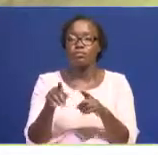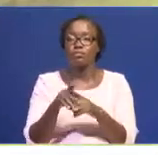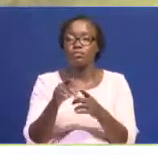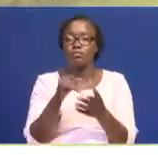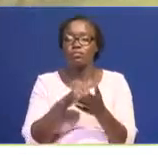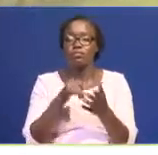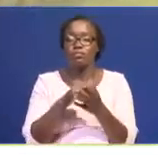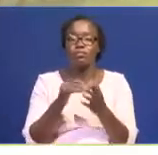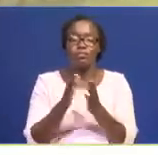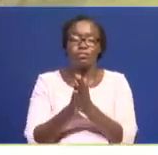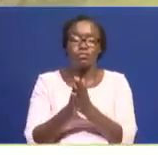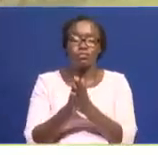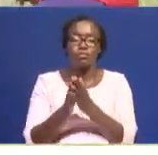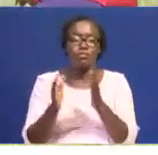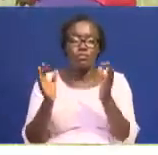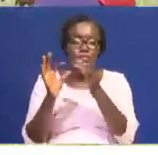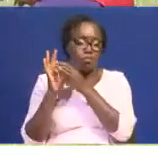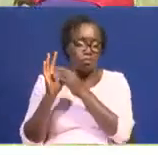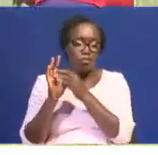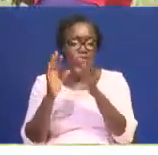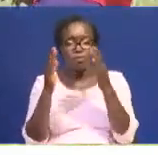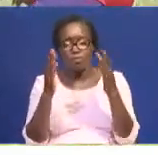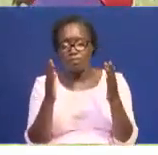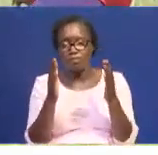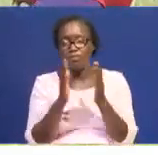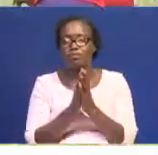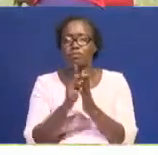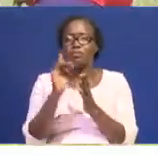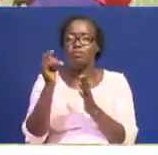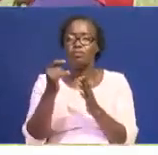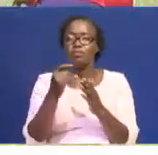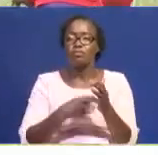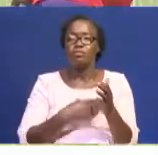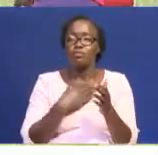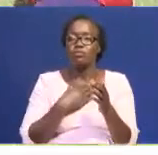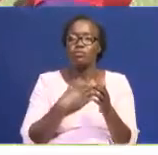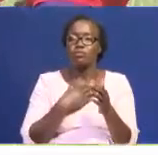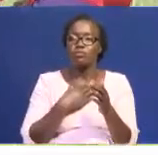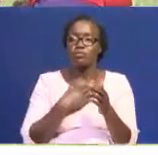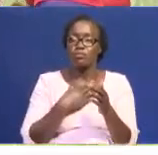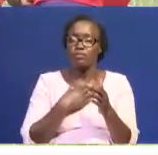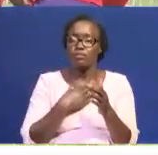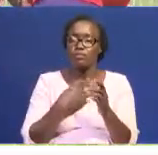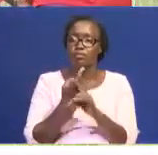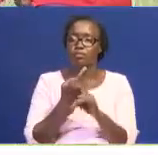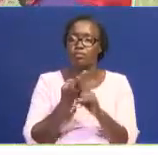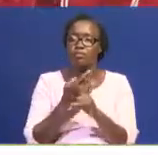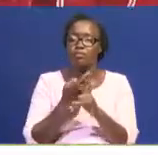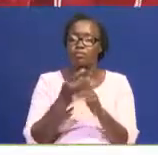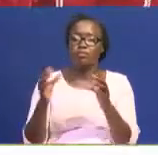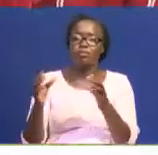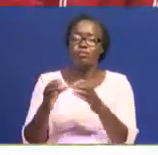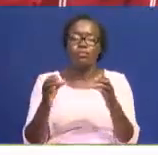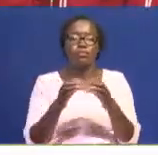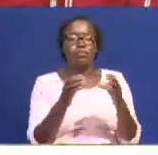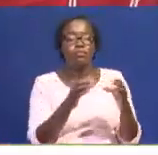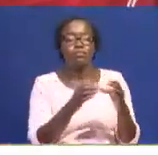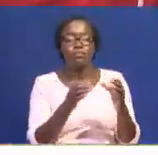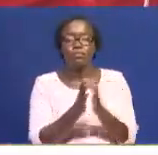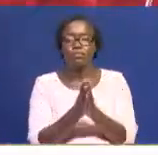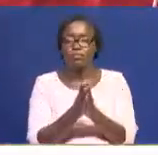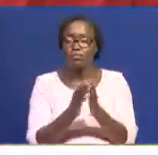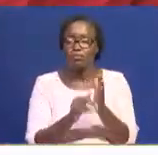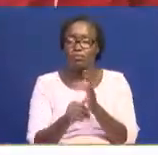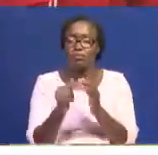entail a cultural festival. This is the first time Kenya is hosting the World Schools Cross Country, with various categories lined up, namely the under